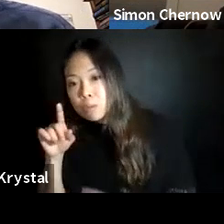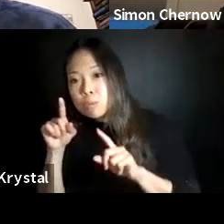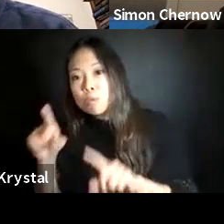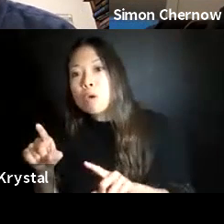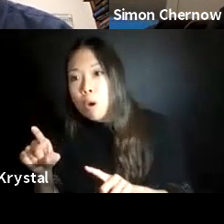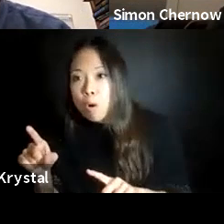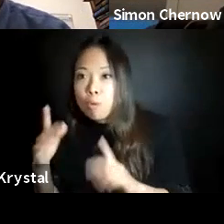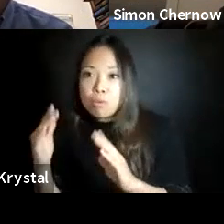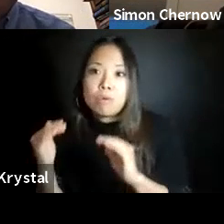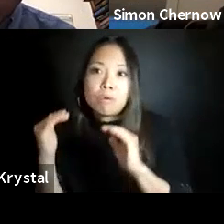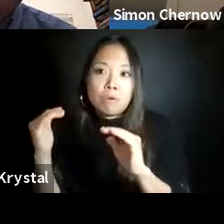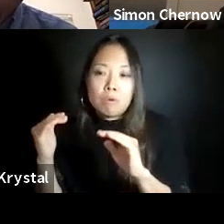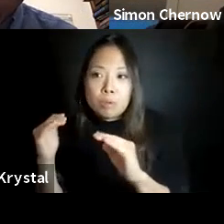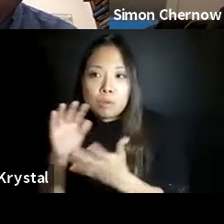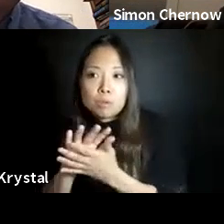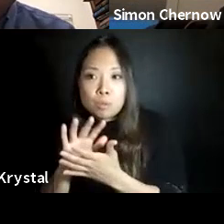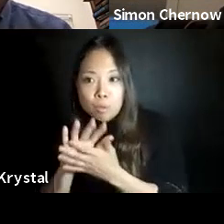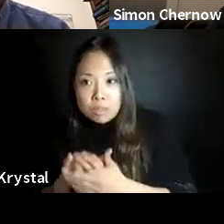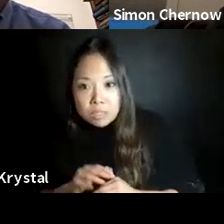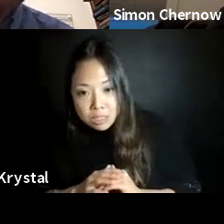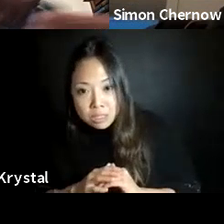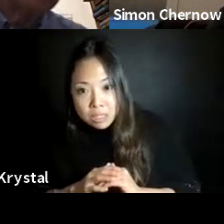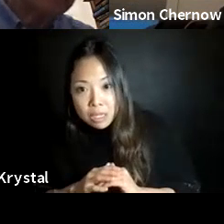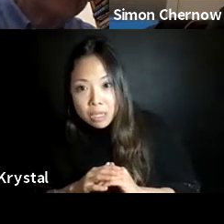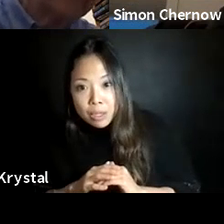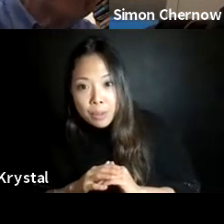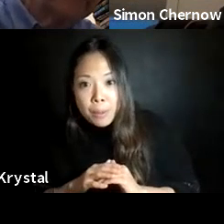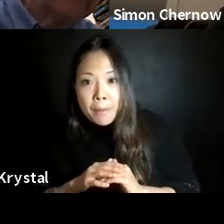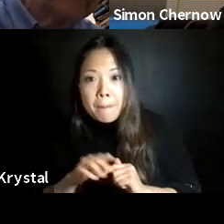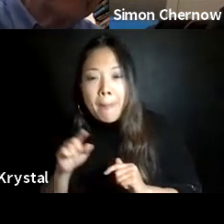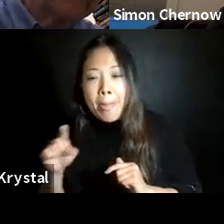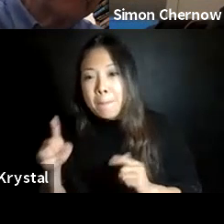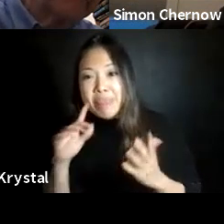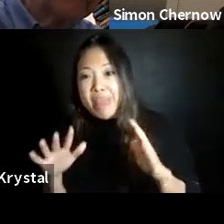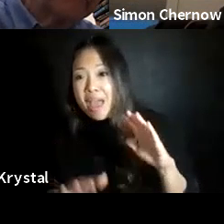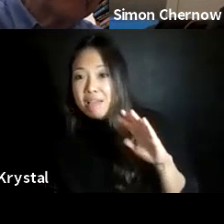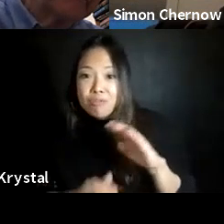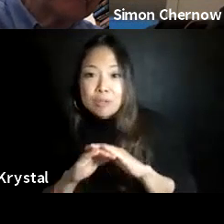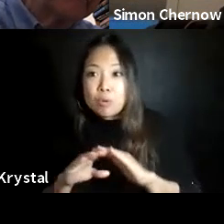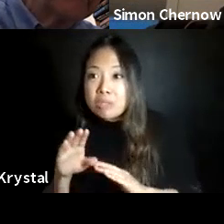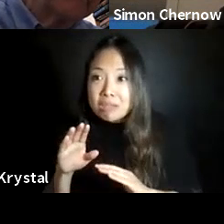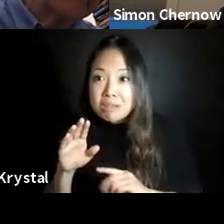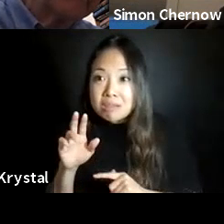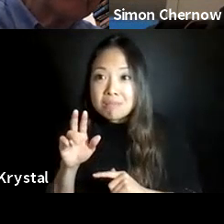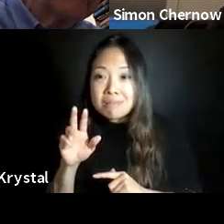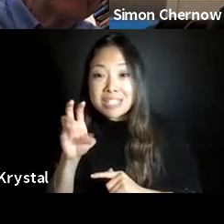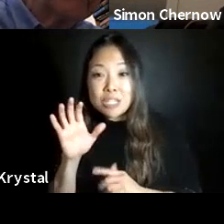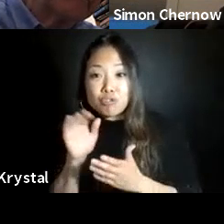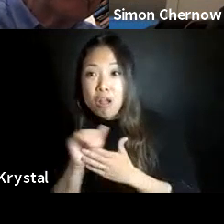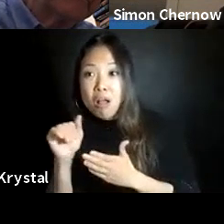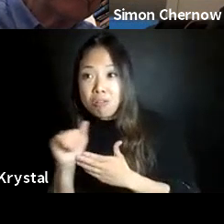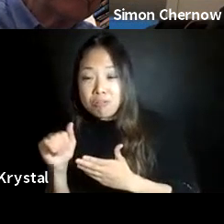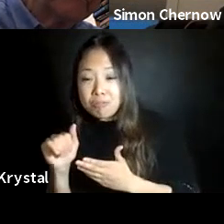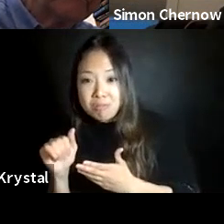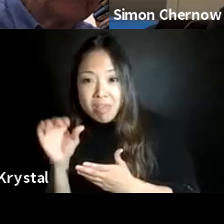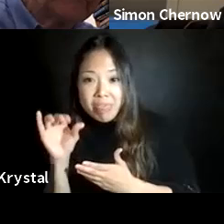low income line, for $600, I don't know where economic disadvantage come from. I would like to suggest using